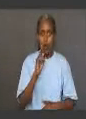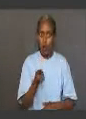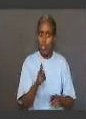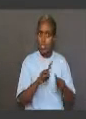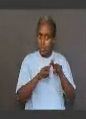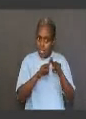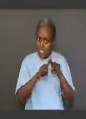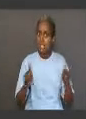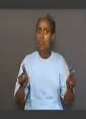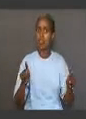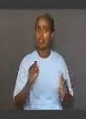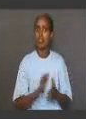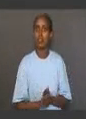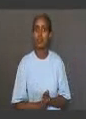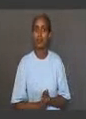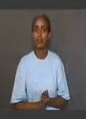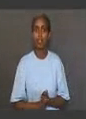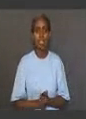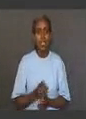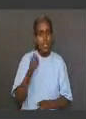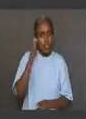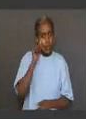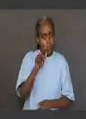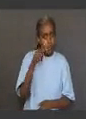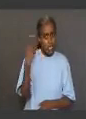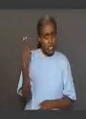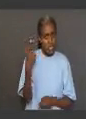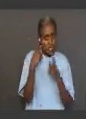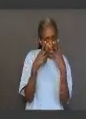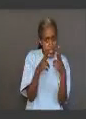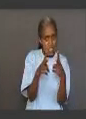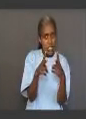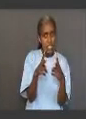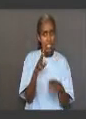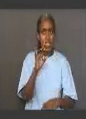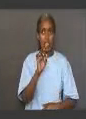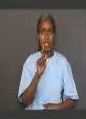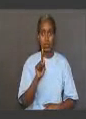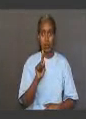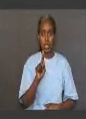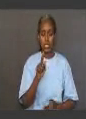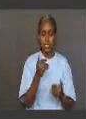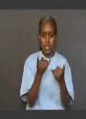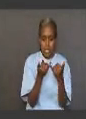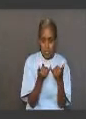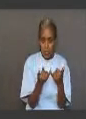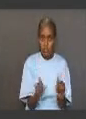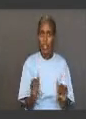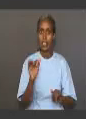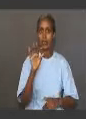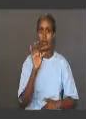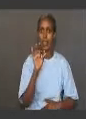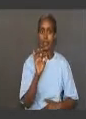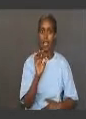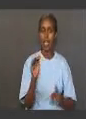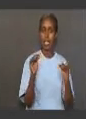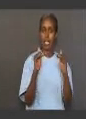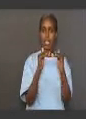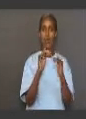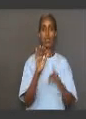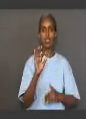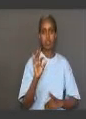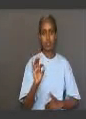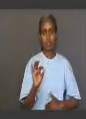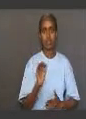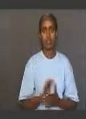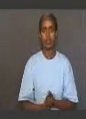different. As you can see, 81 divided by 9 equals